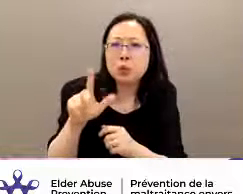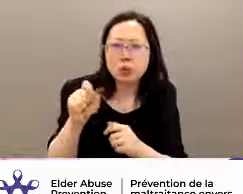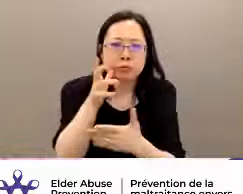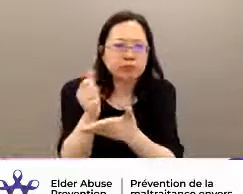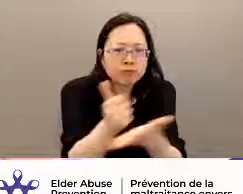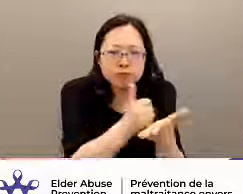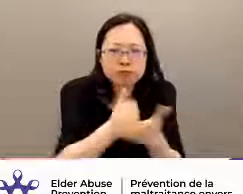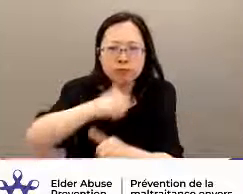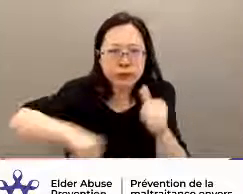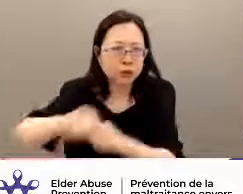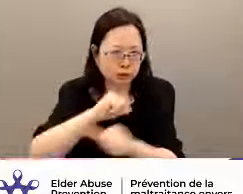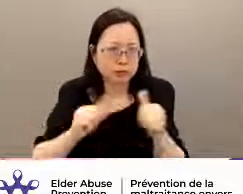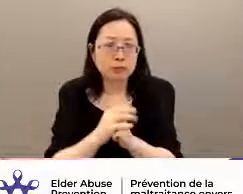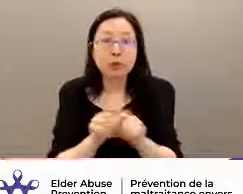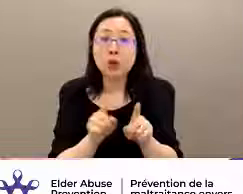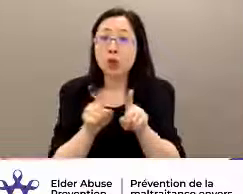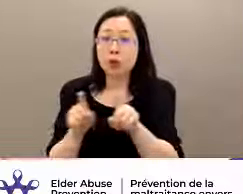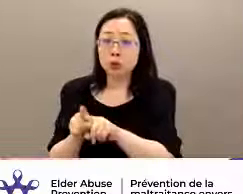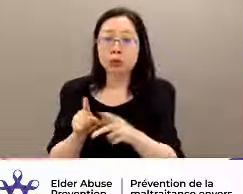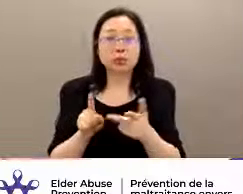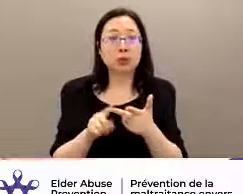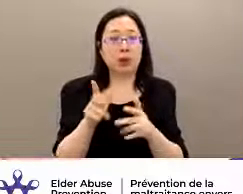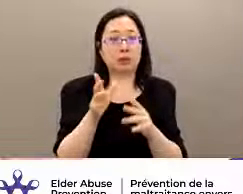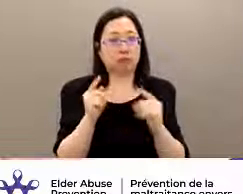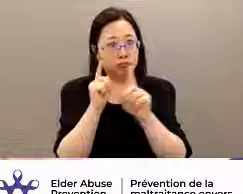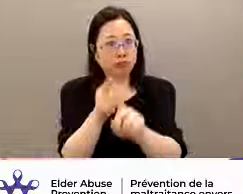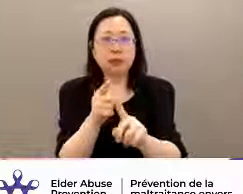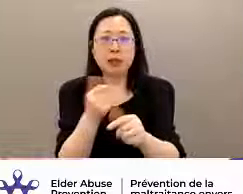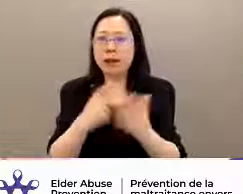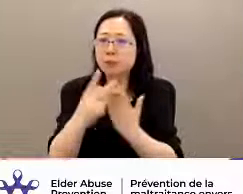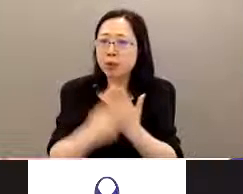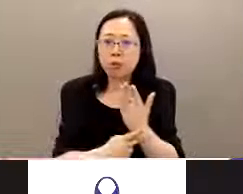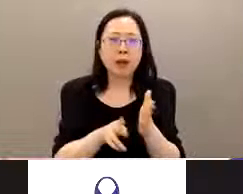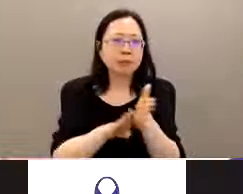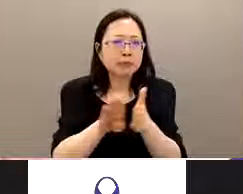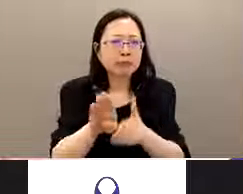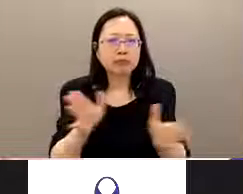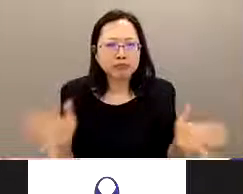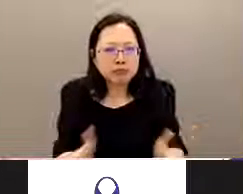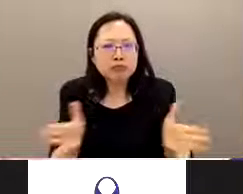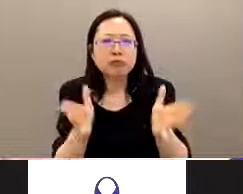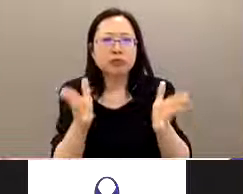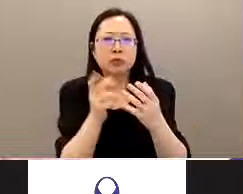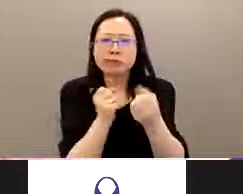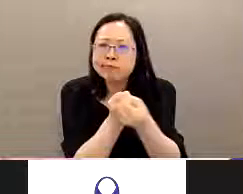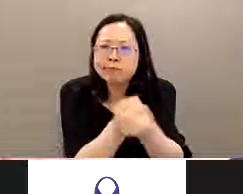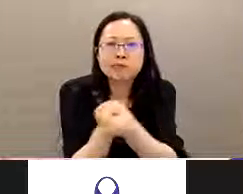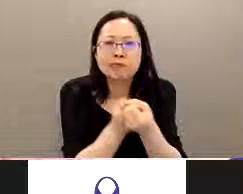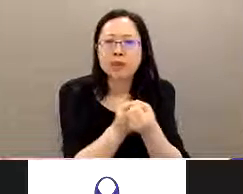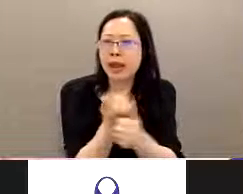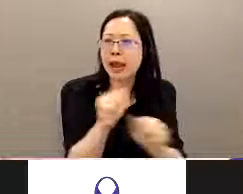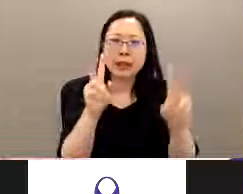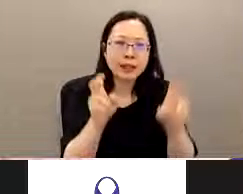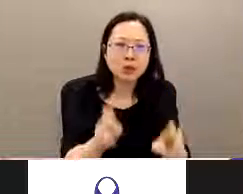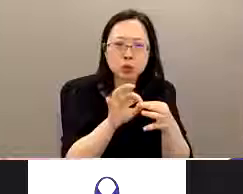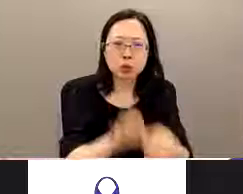recommended. We're also working to help advance program and policy development on the in issues related to the